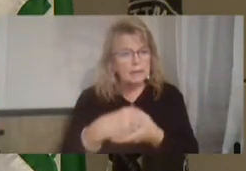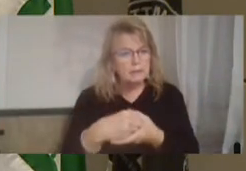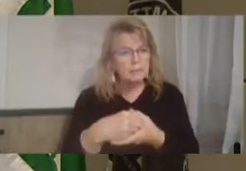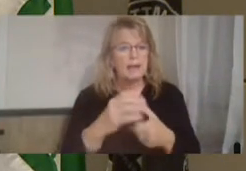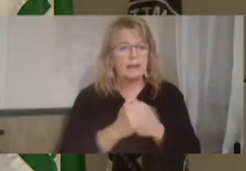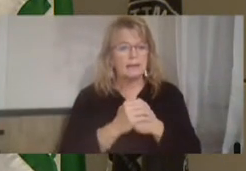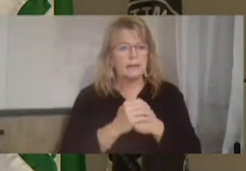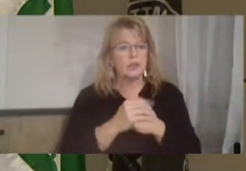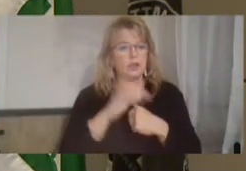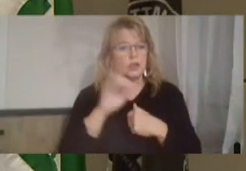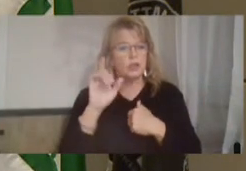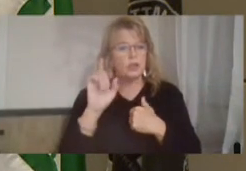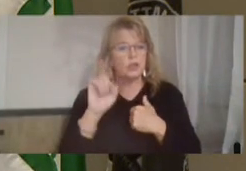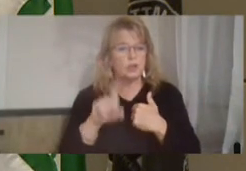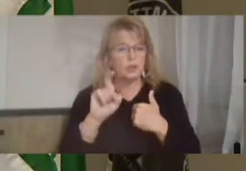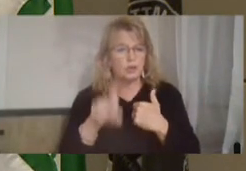of